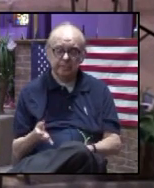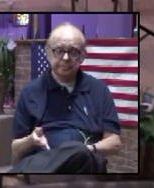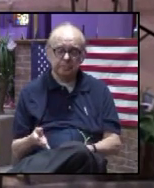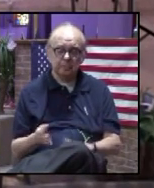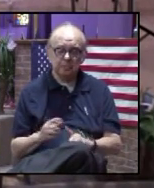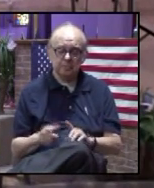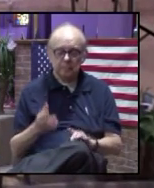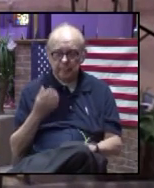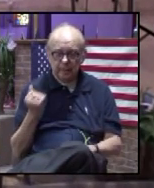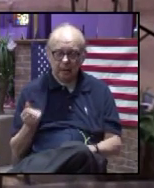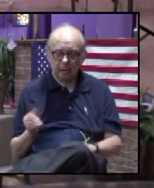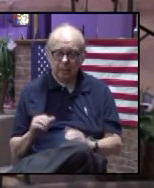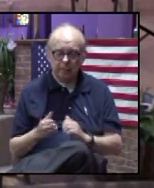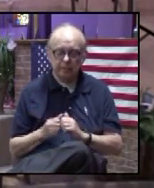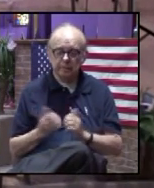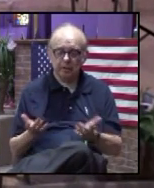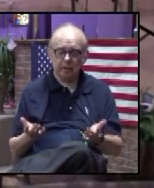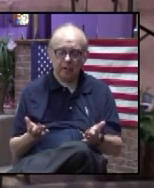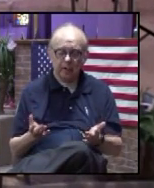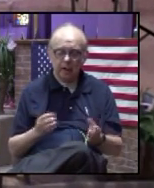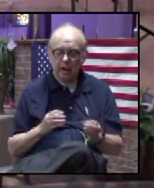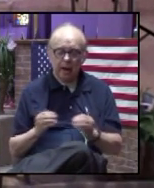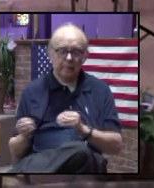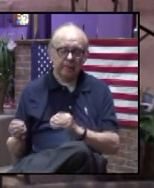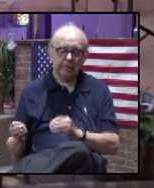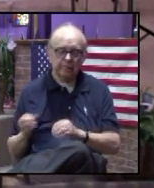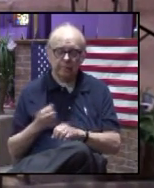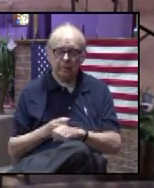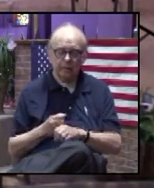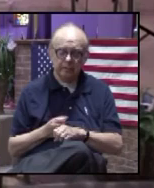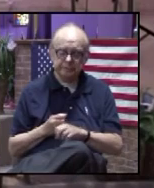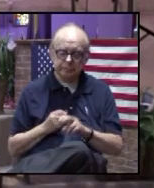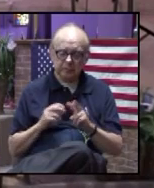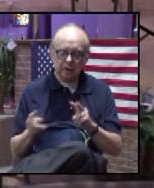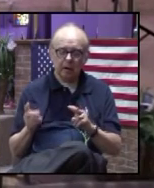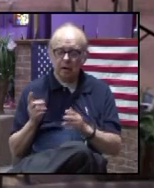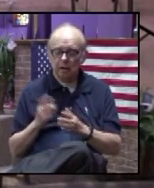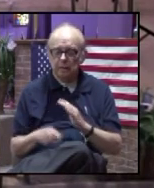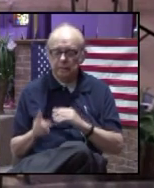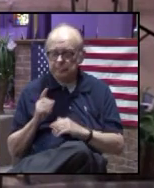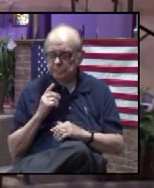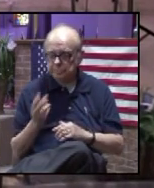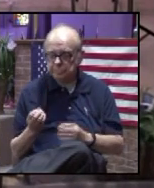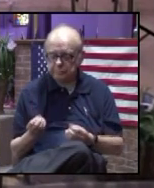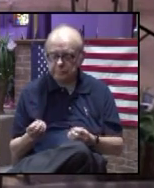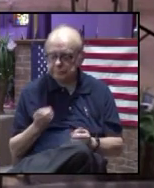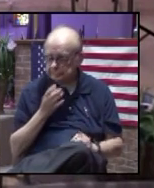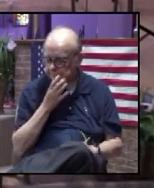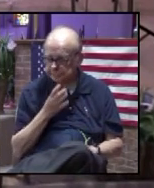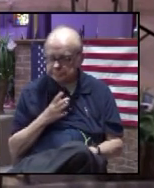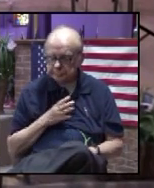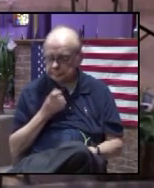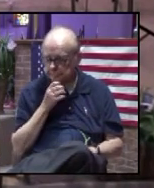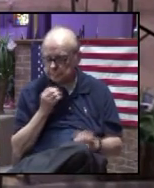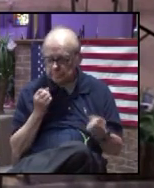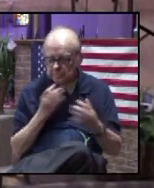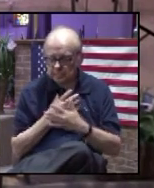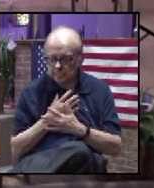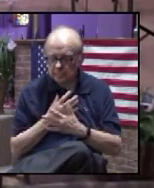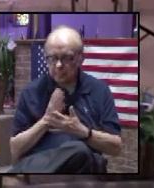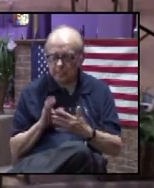they forgot, how are you going to get this rock moved? But look what it says. It says, so the women who were terrified, and they bowed down